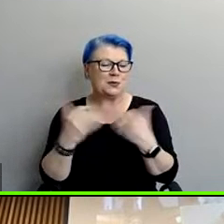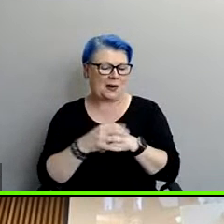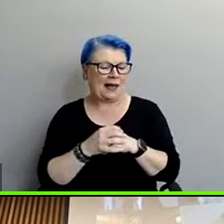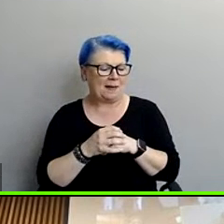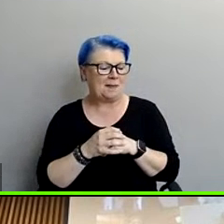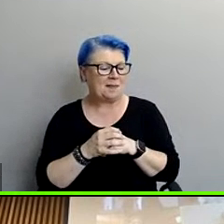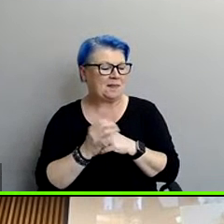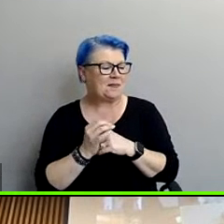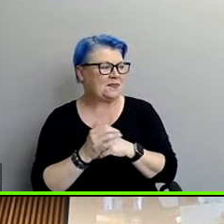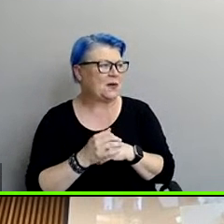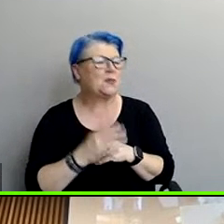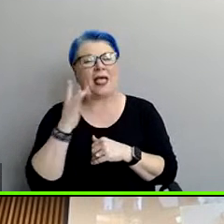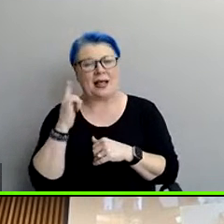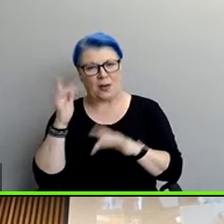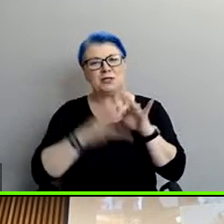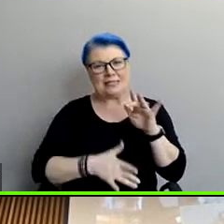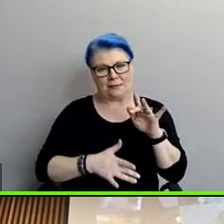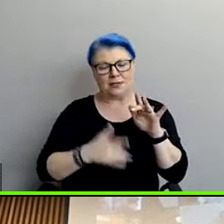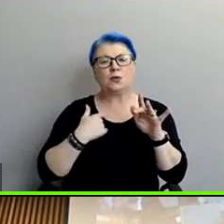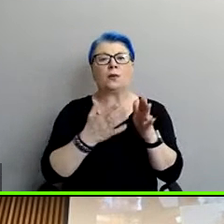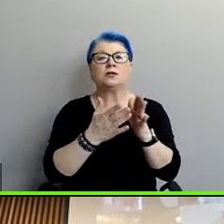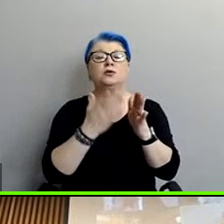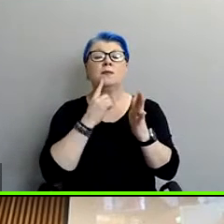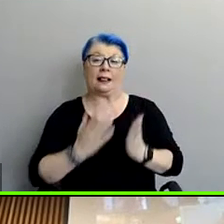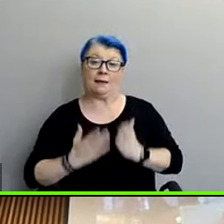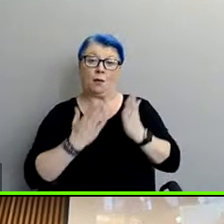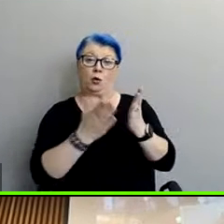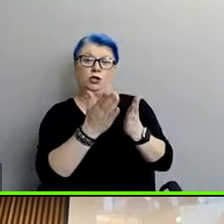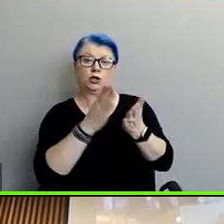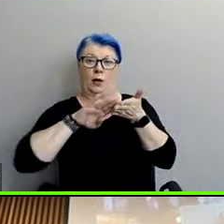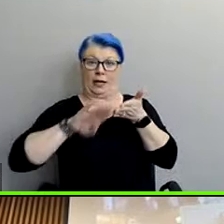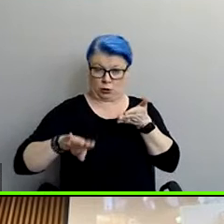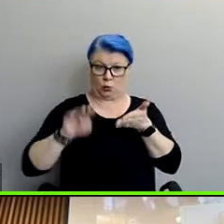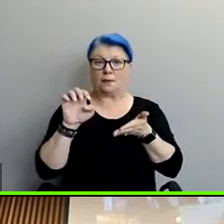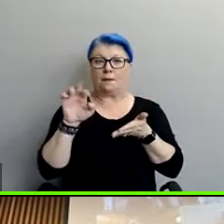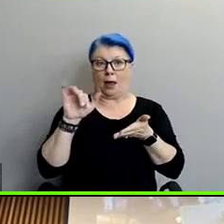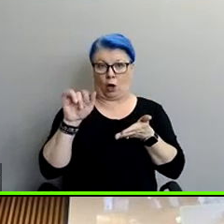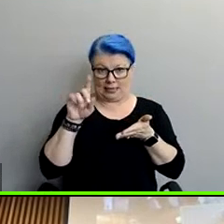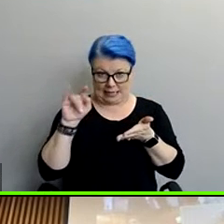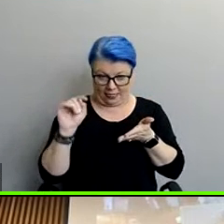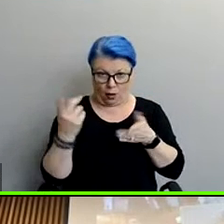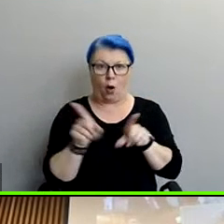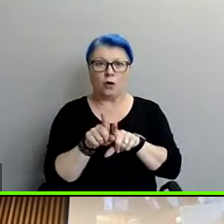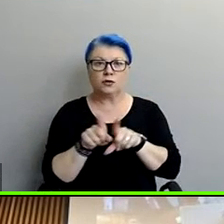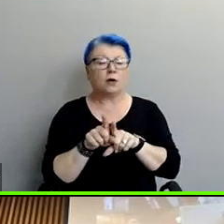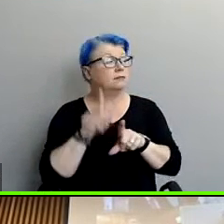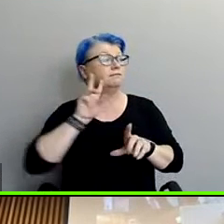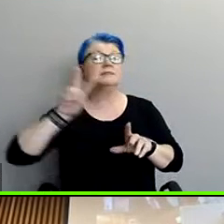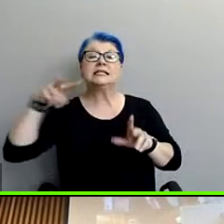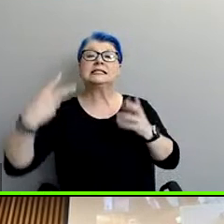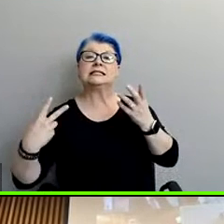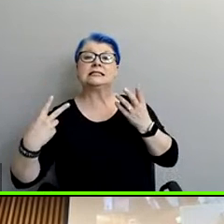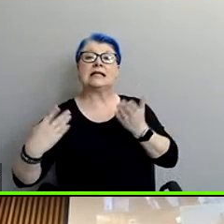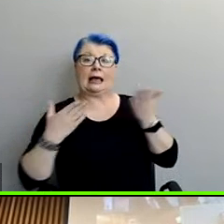the exec session. Yes. So I'd like to make that motion. Second.